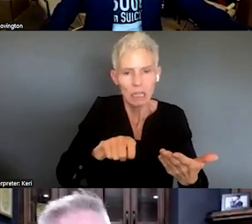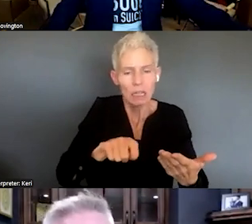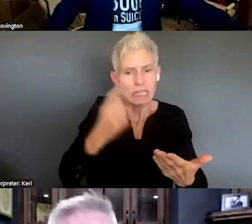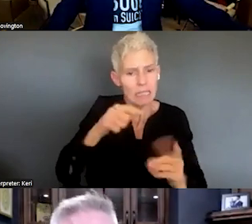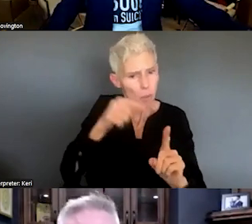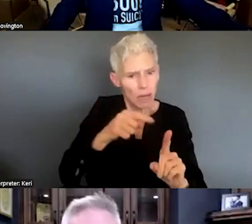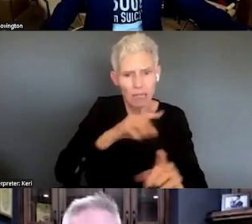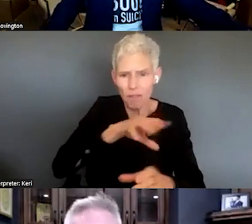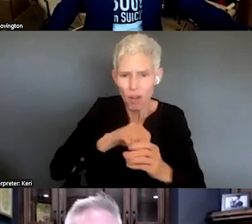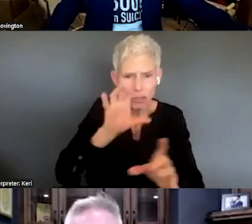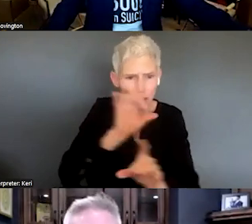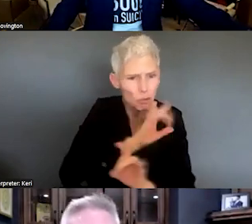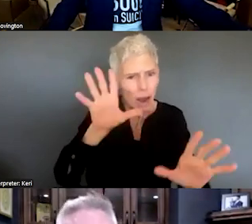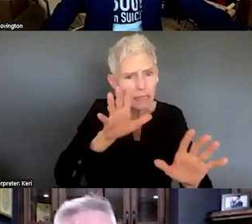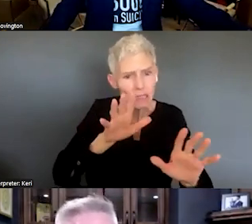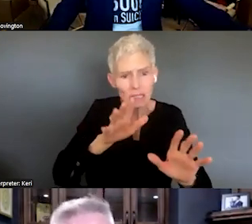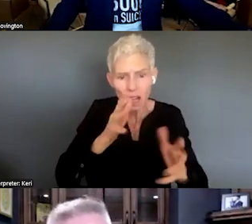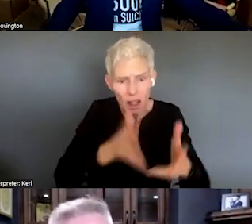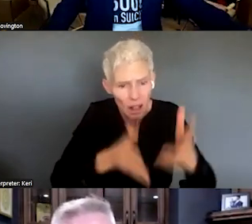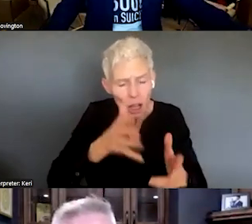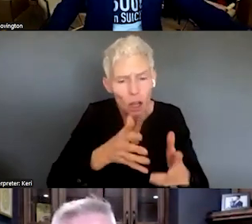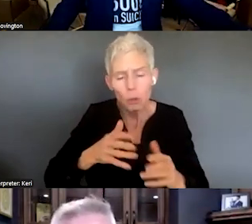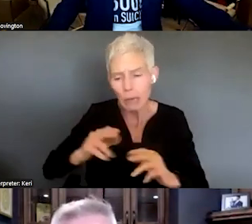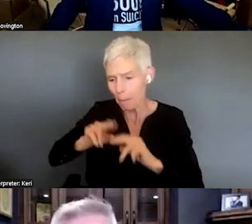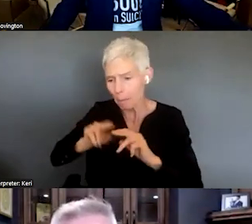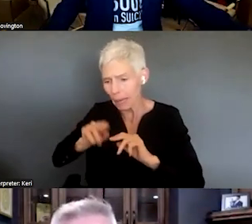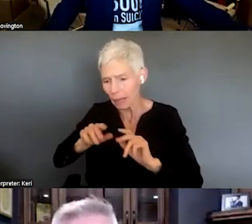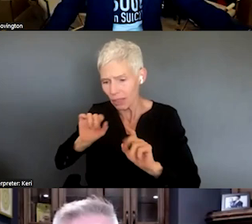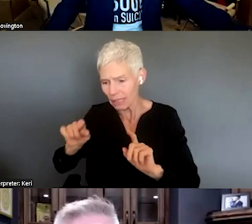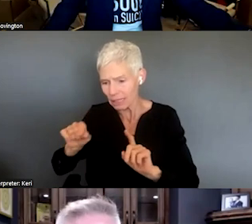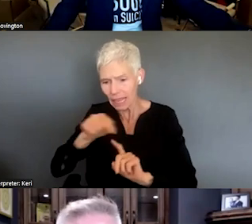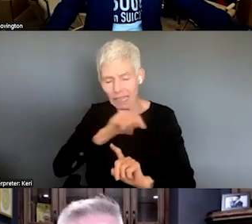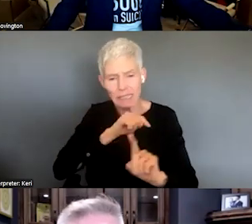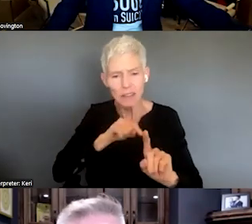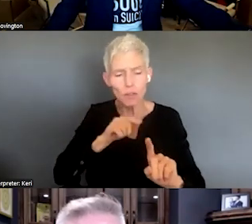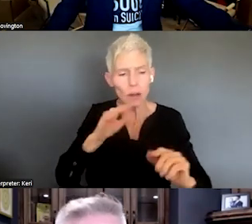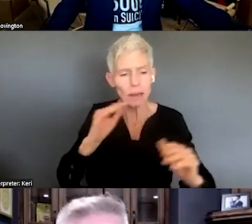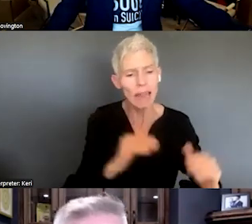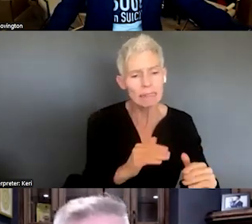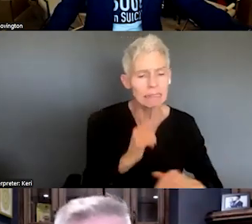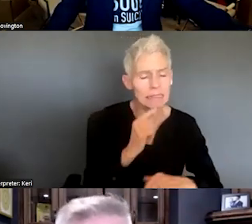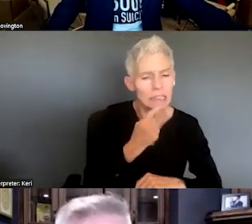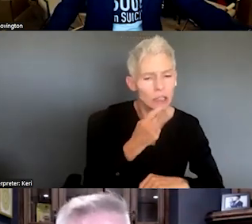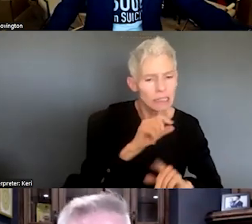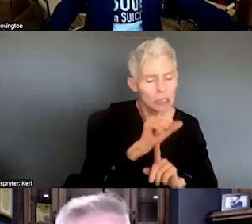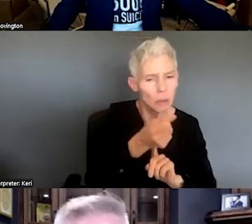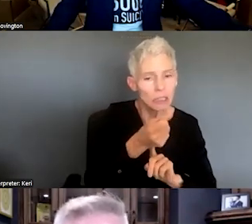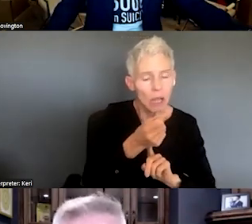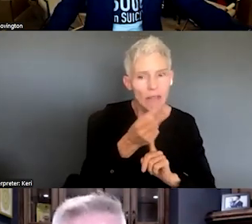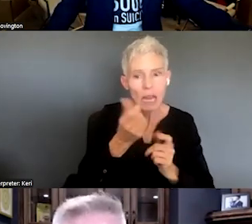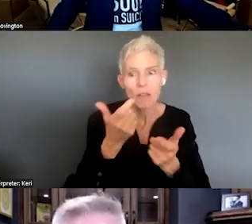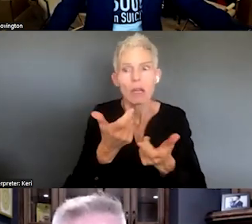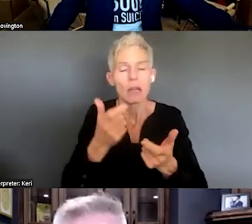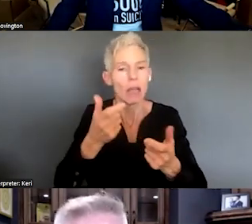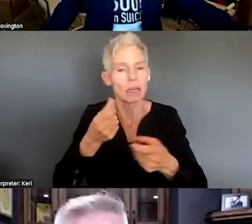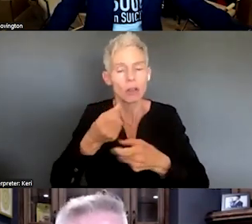You can't build all of this around it for the like lesser acute and have this massive problem in